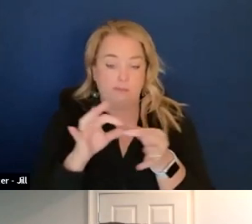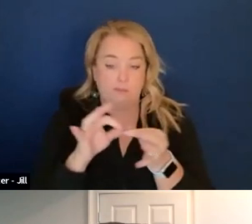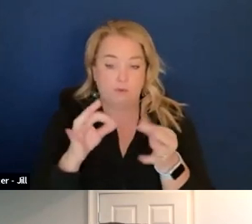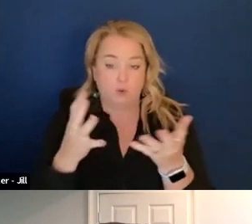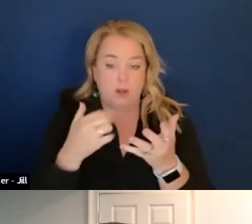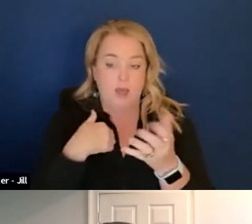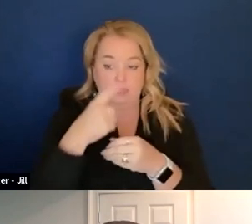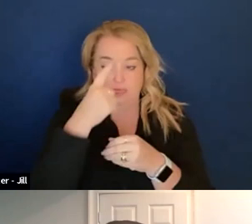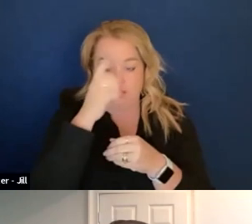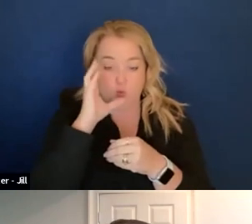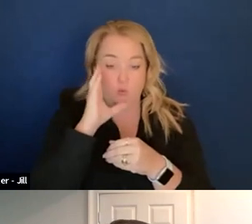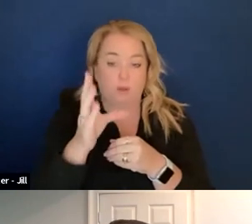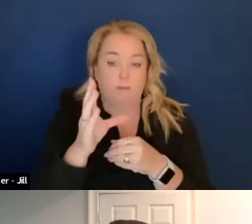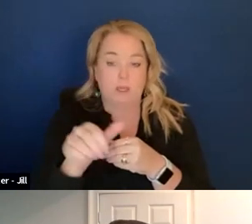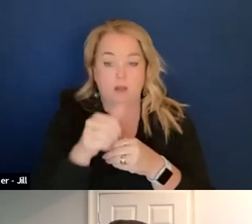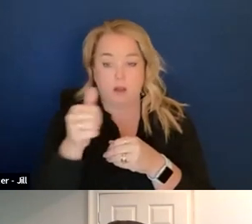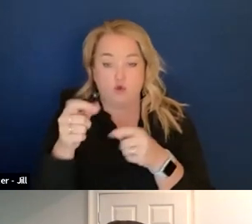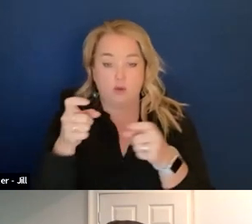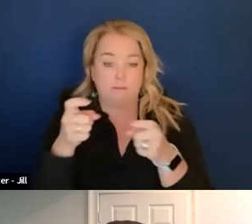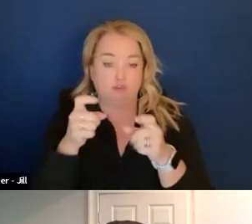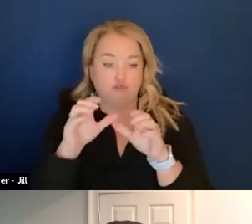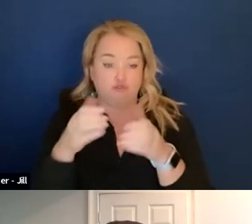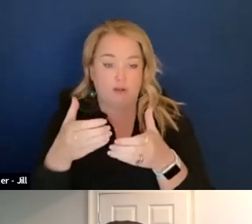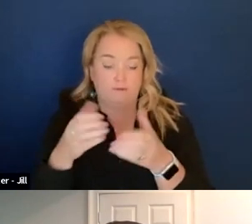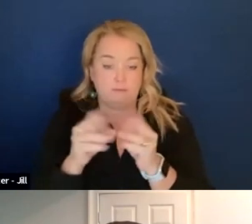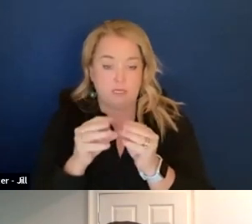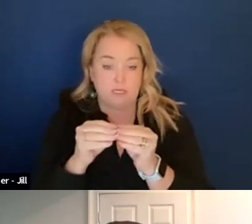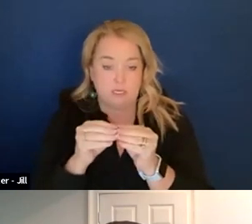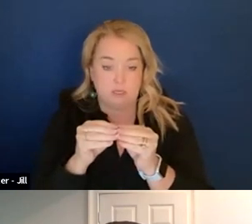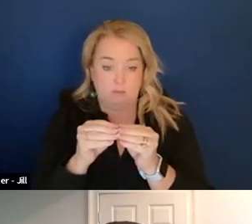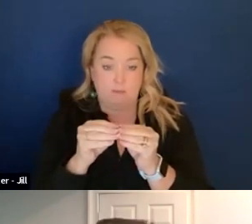what I think will be another administrative meeting.